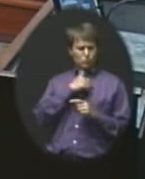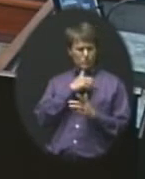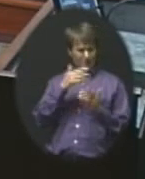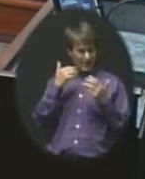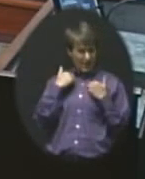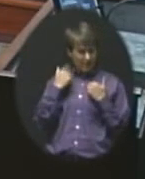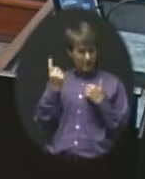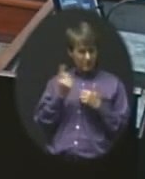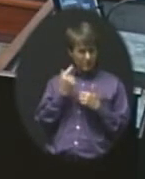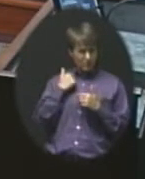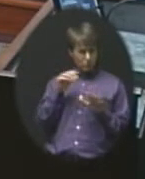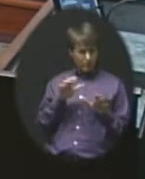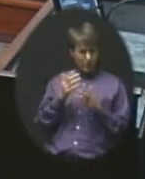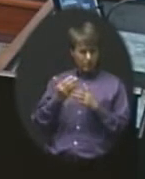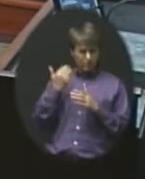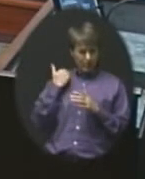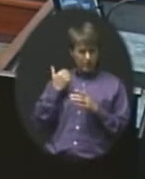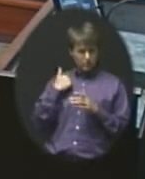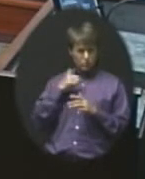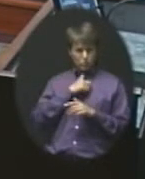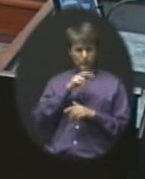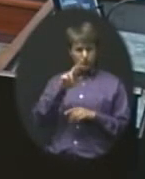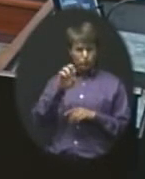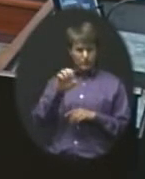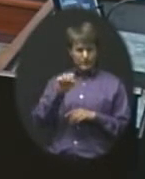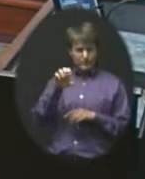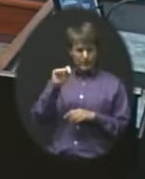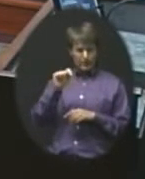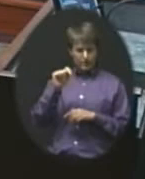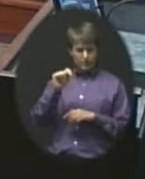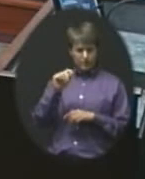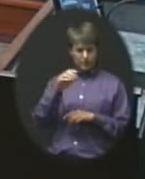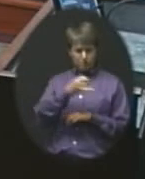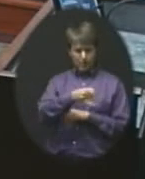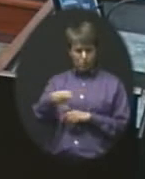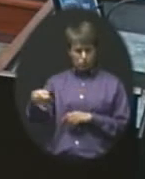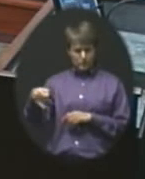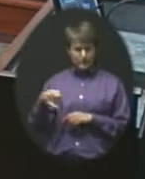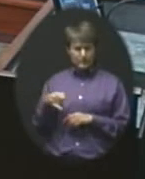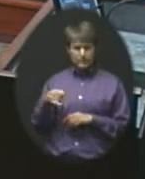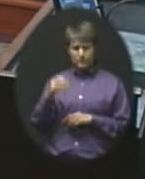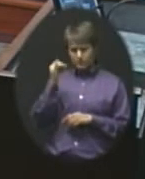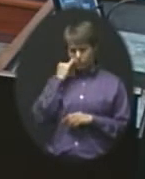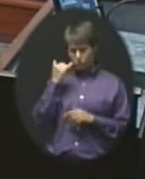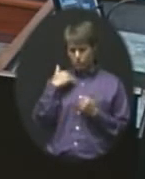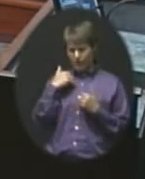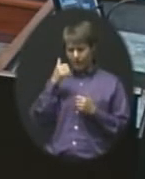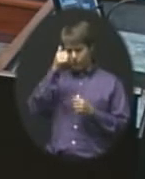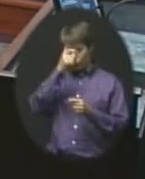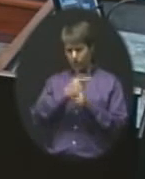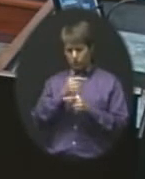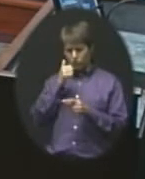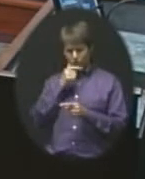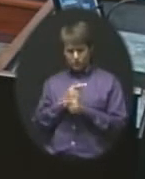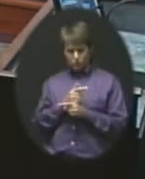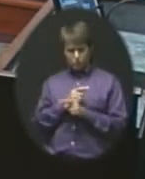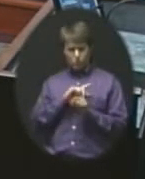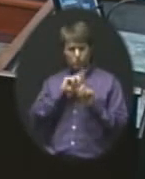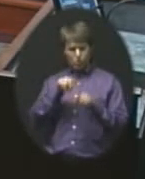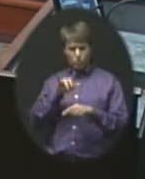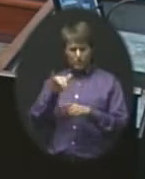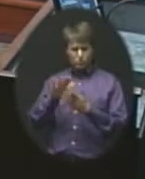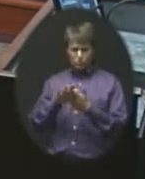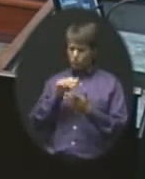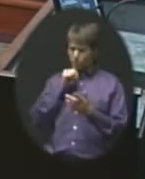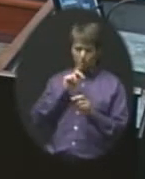Do we have something that we've done in the past where we've reset boundaries, and let's say you've got a sibling that goes there, doesn't go there? Do we